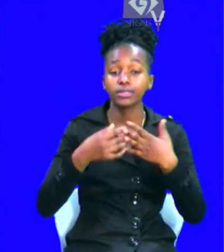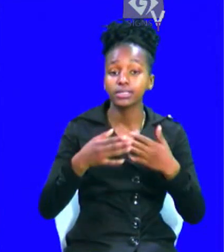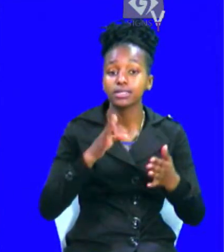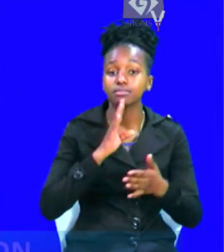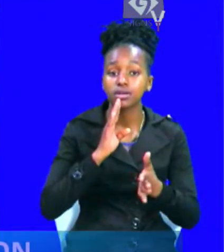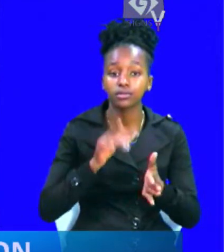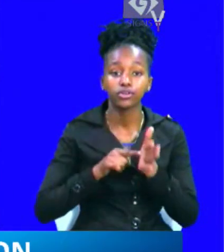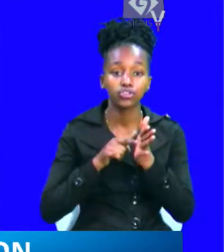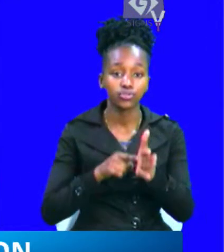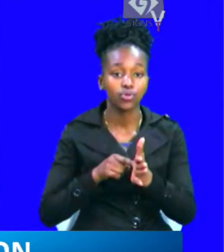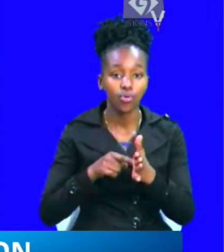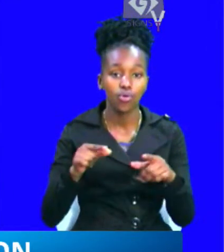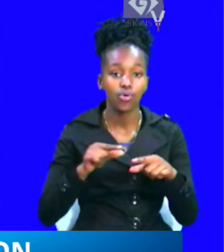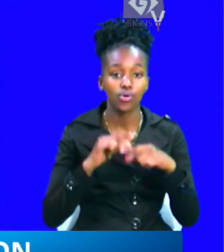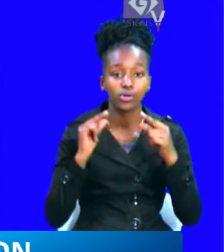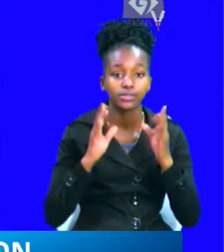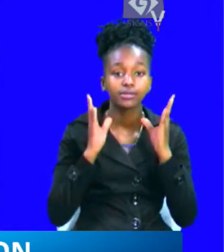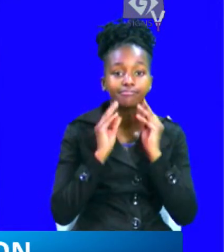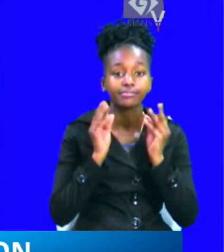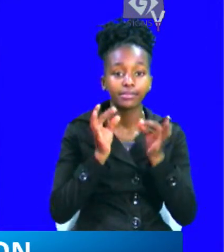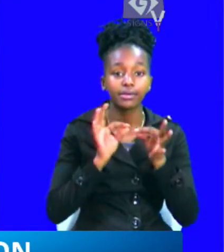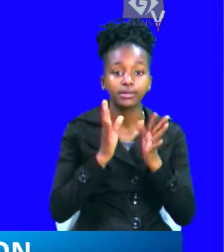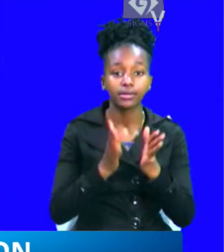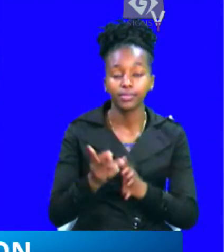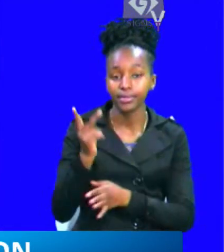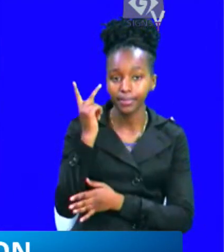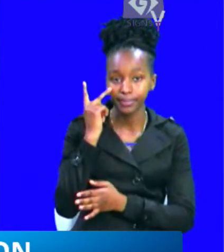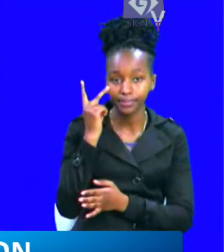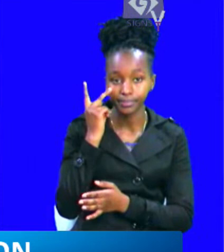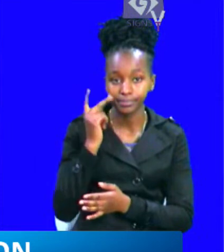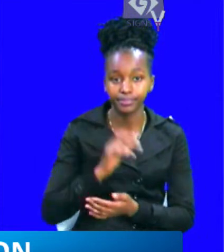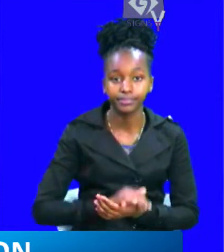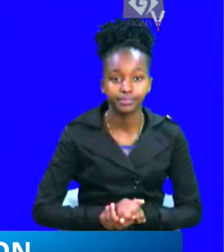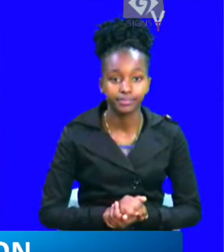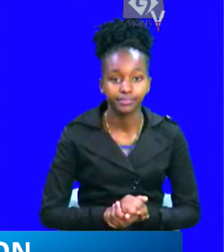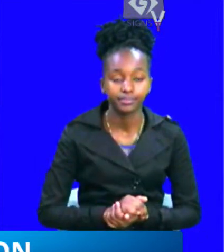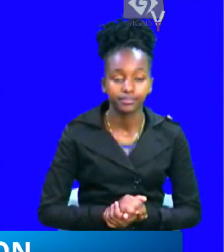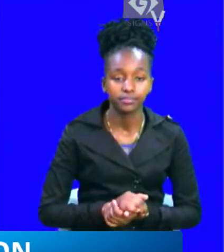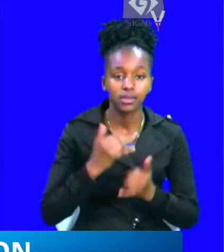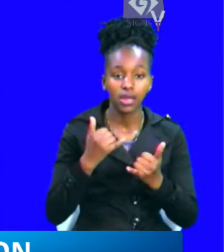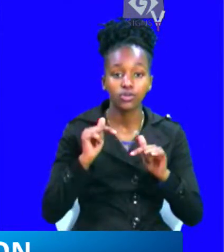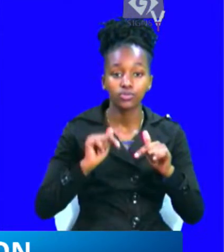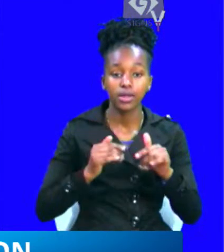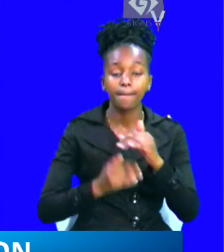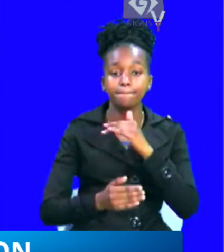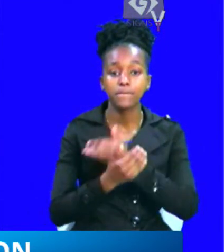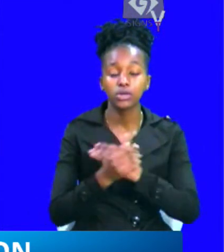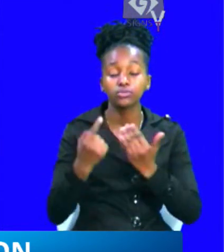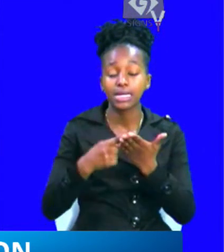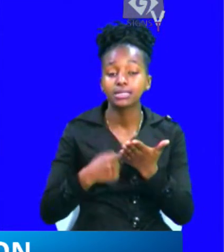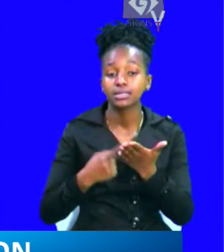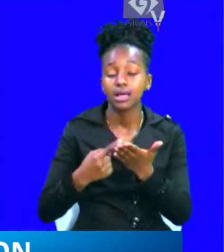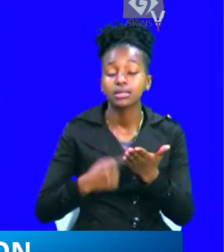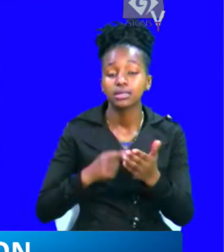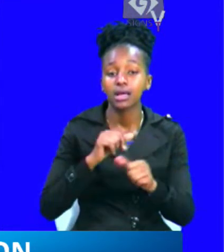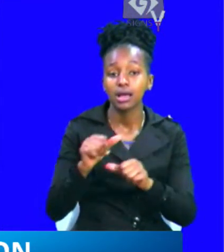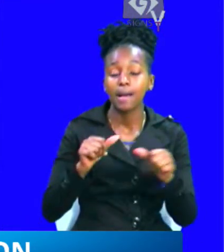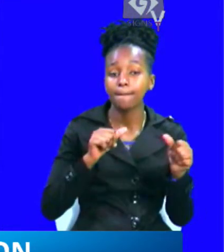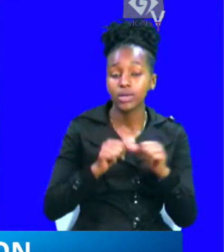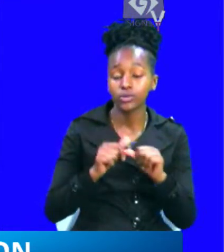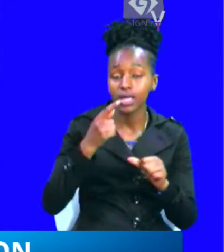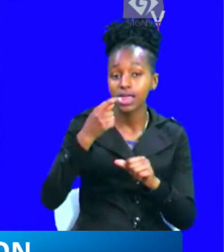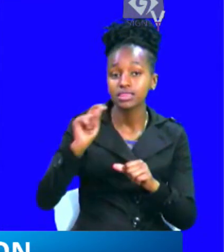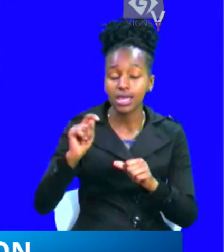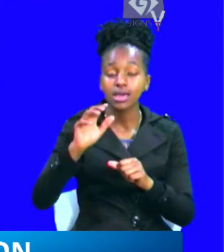First with me, Alan Habert, and sign language interpreter this morning is Esther Kendi. This morning we are talking about the Alan Chesang